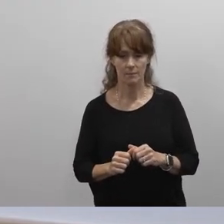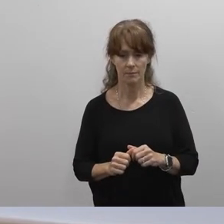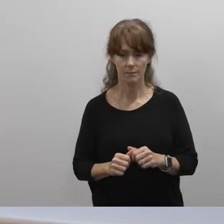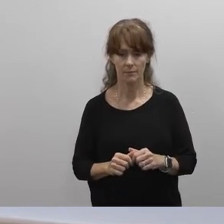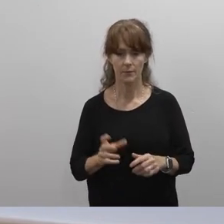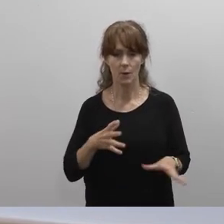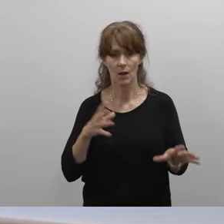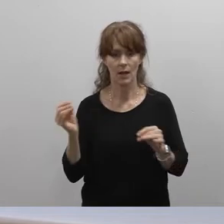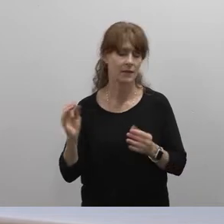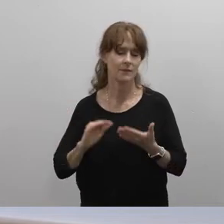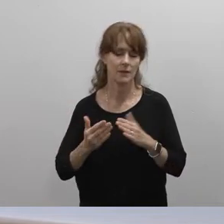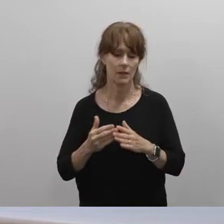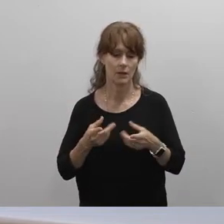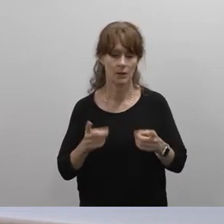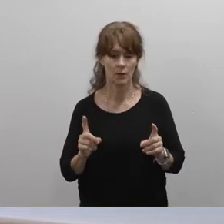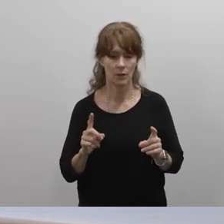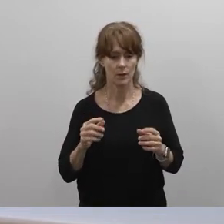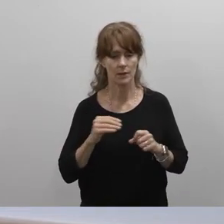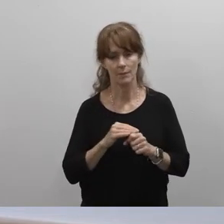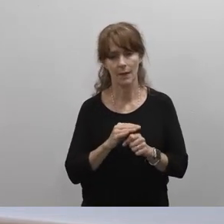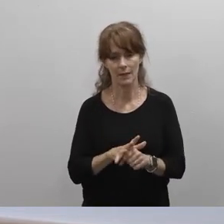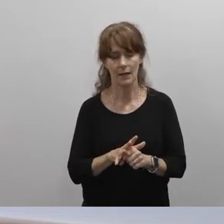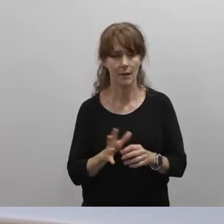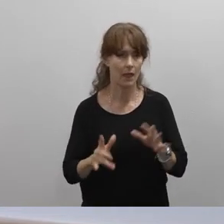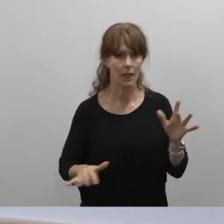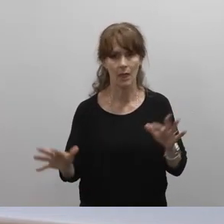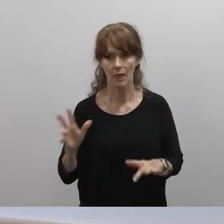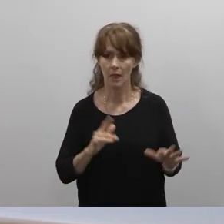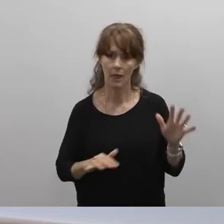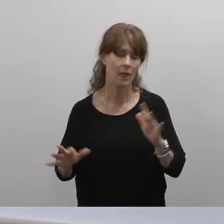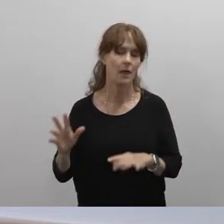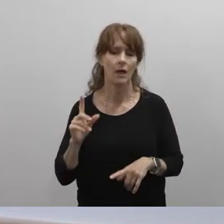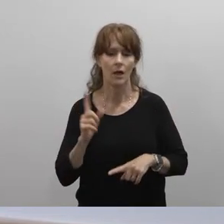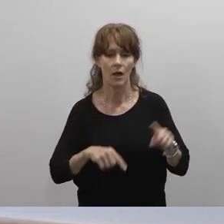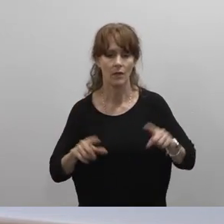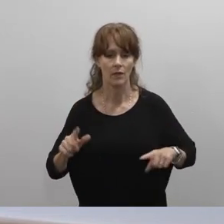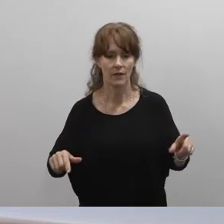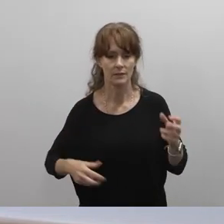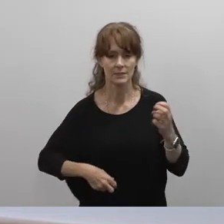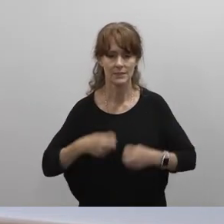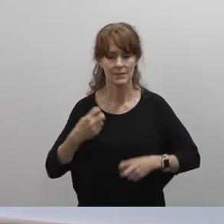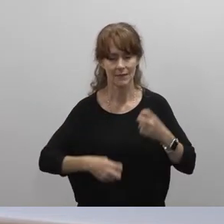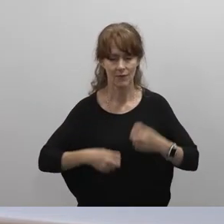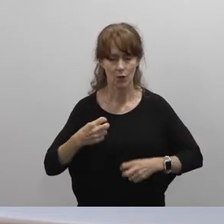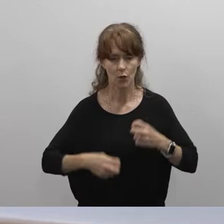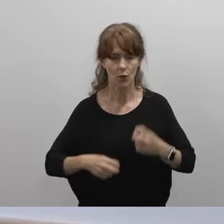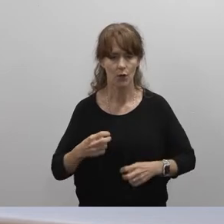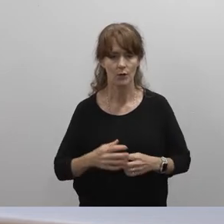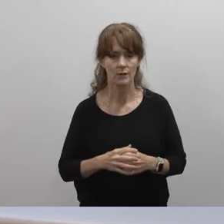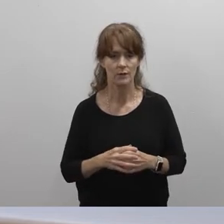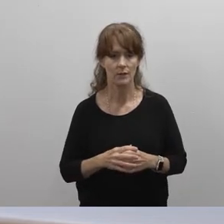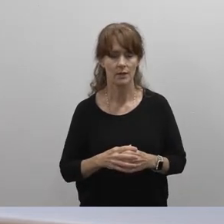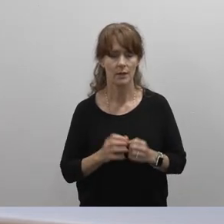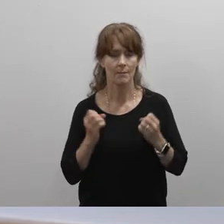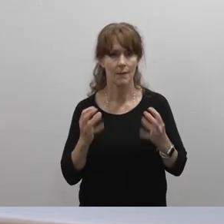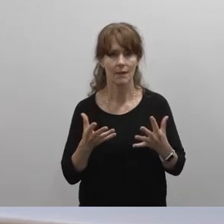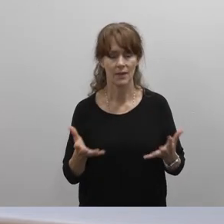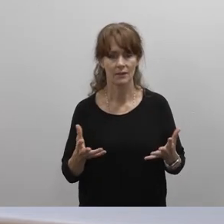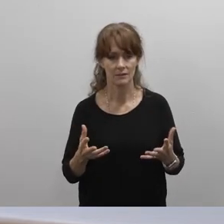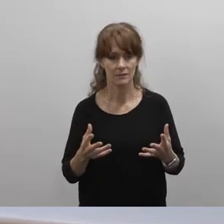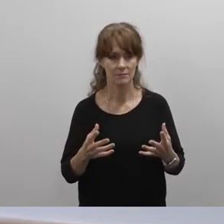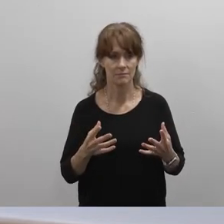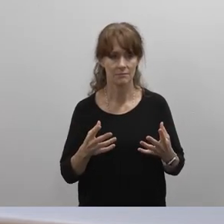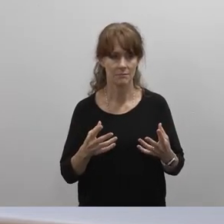out of town. We did it during this pandemic. I mean, all the things that make it difficult, all kinds of things that make it